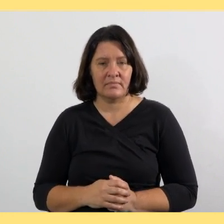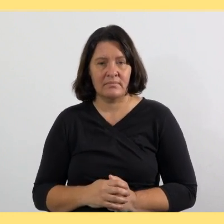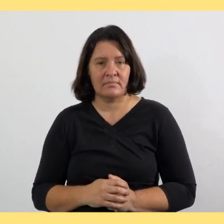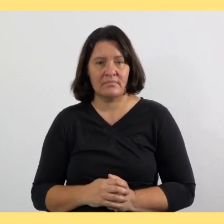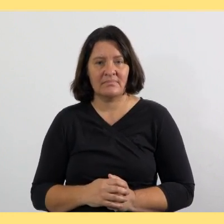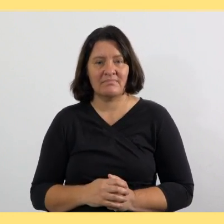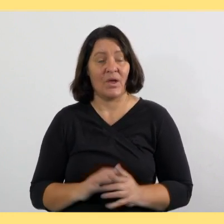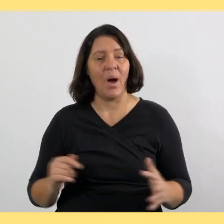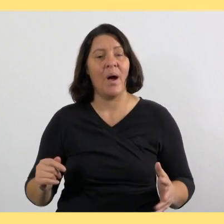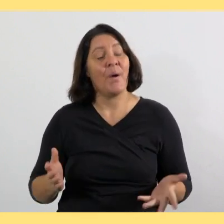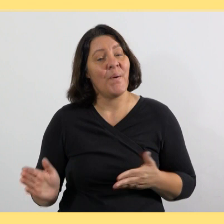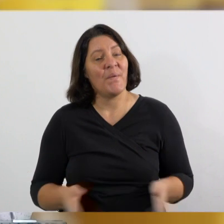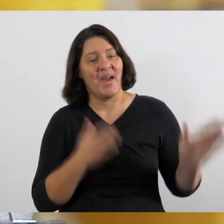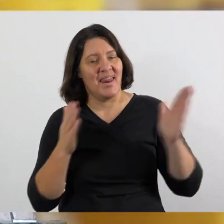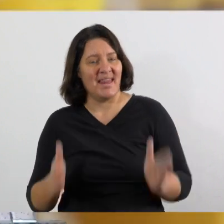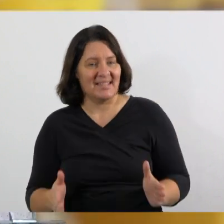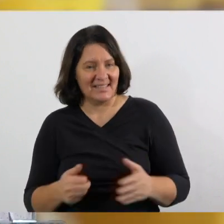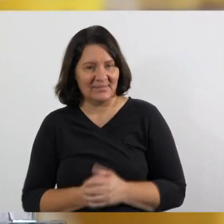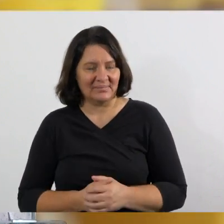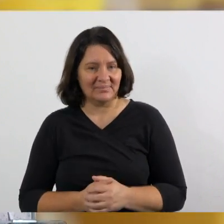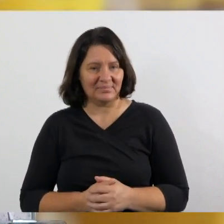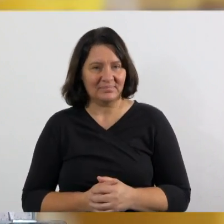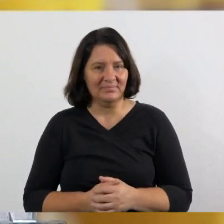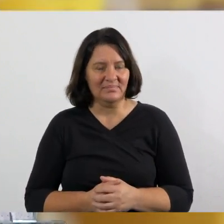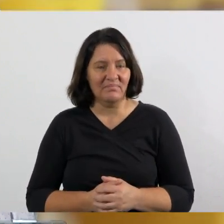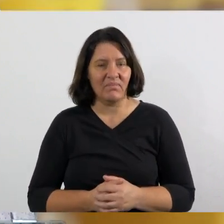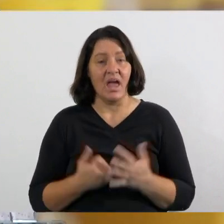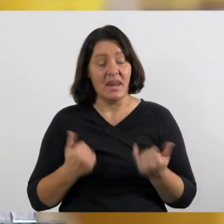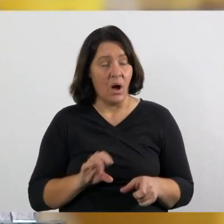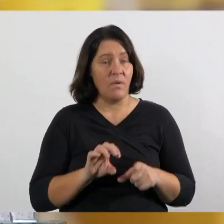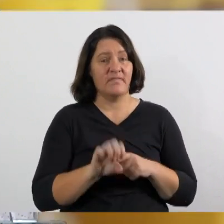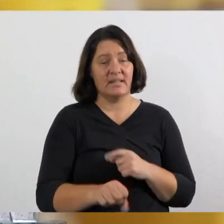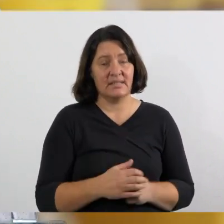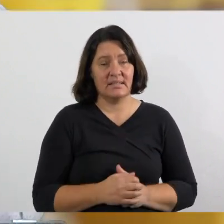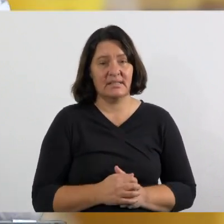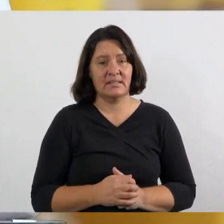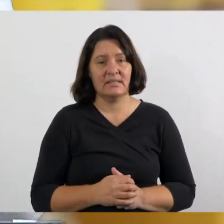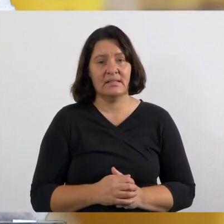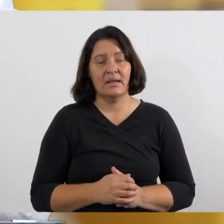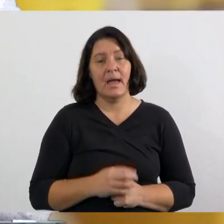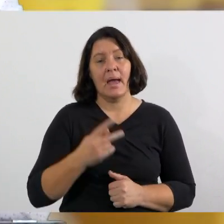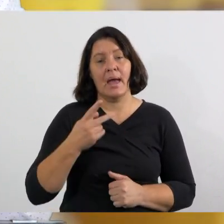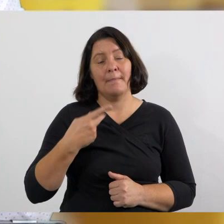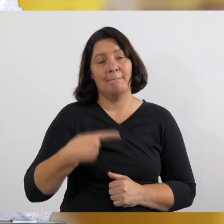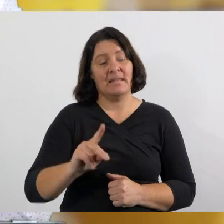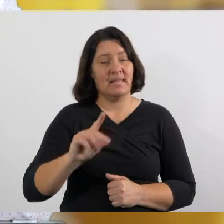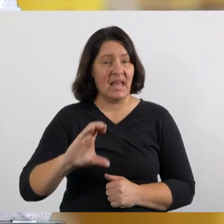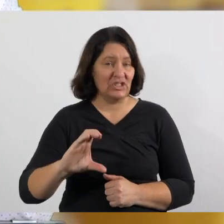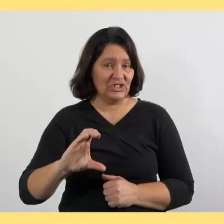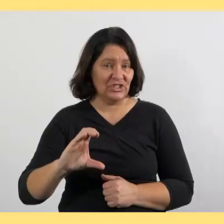1,800. Dear learners, let's quickly move on to the next one. Here we will find the petty cash